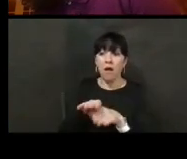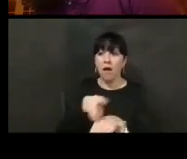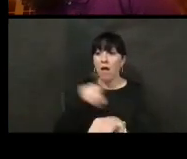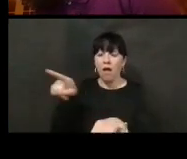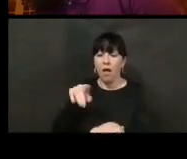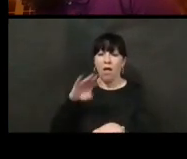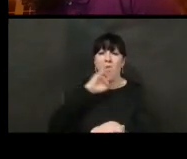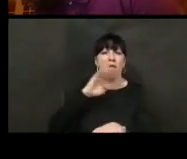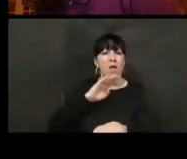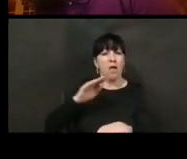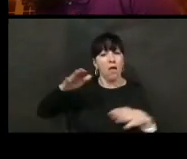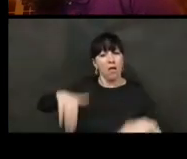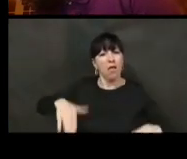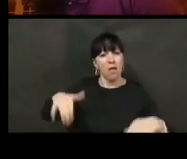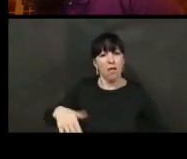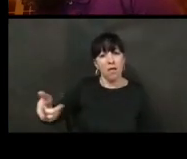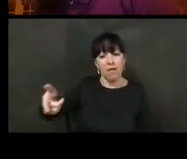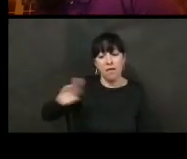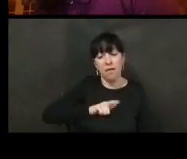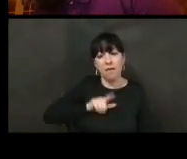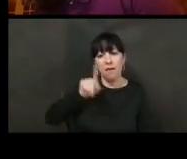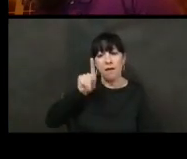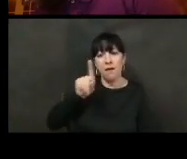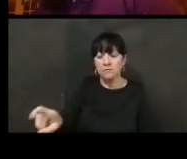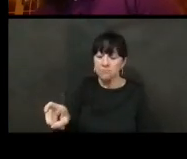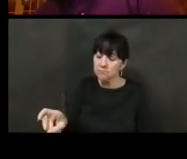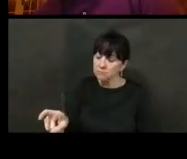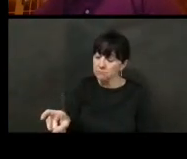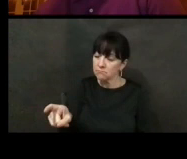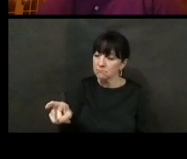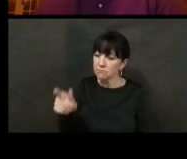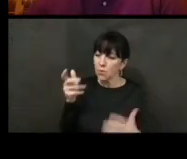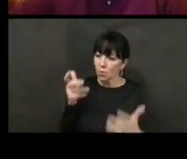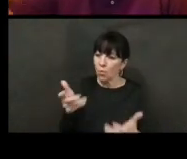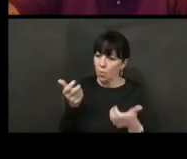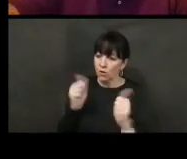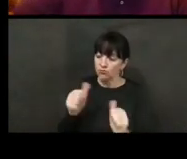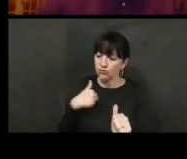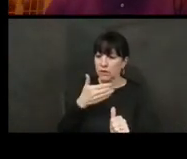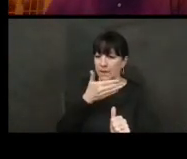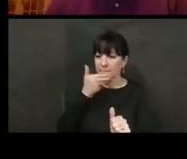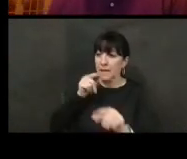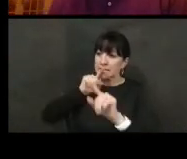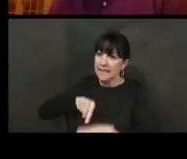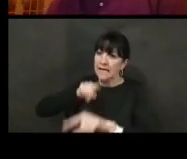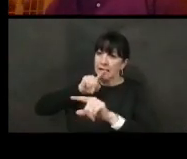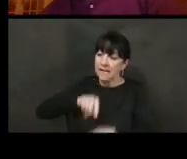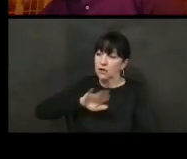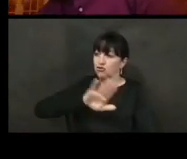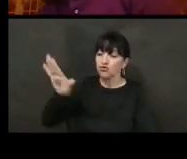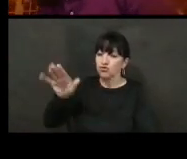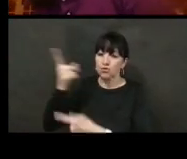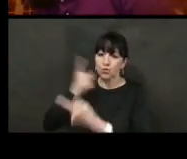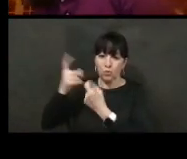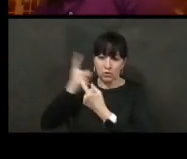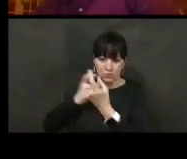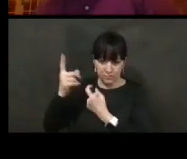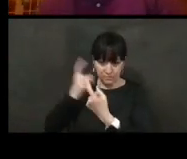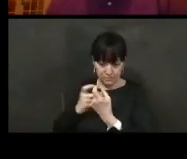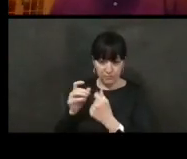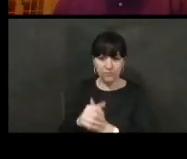feedback back as we look at reopening. Back to you, Jonathan. Thank you, Lieutenant Governor. So I would encourage everybody. We're going to take one more